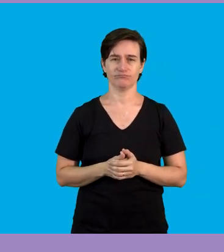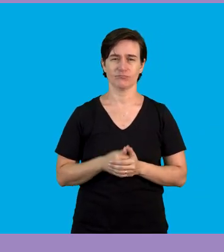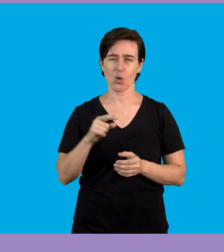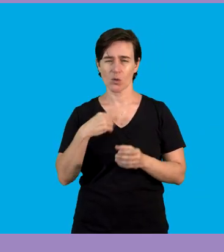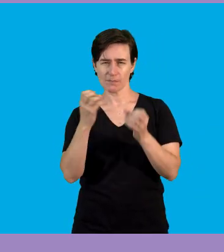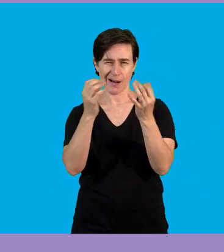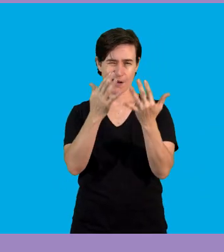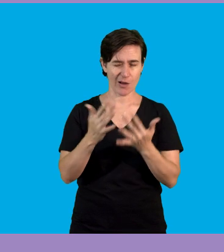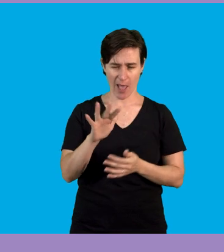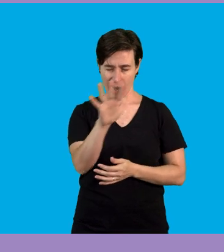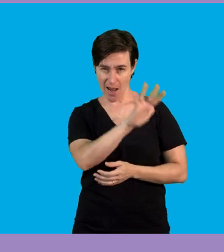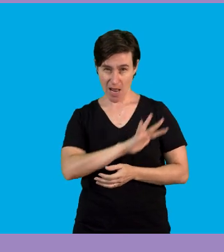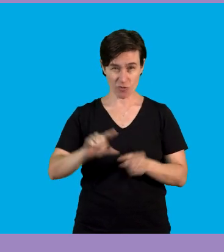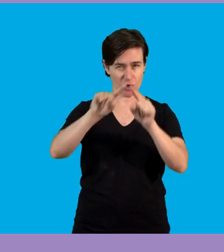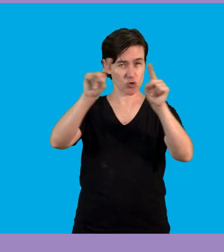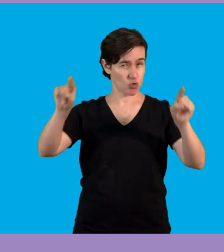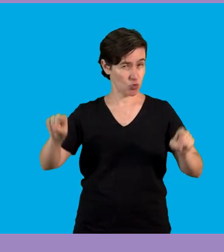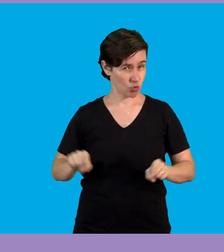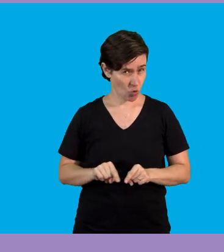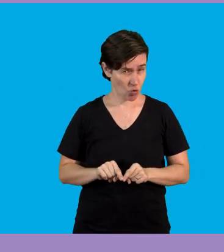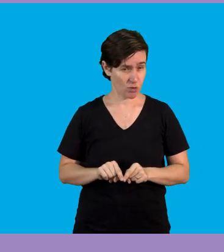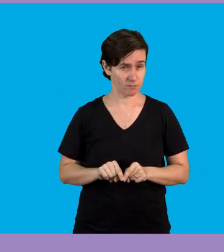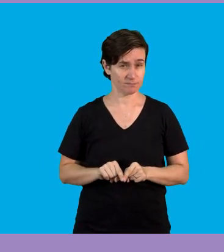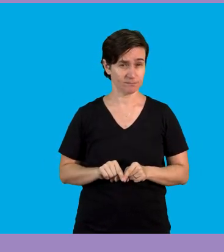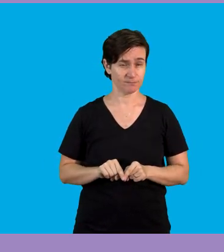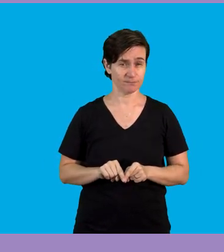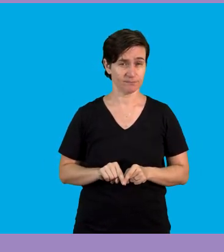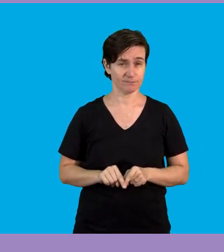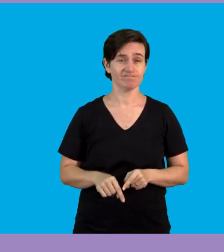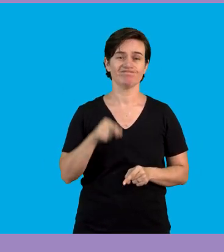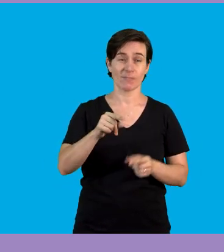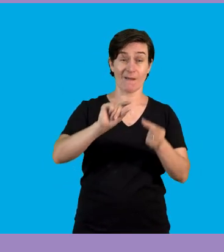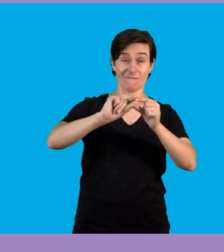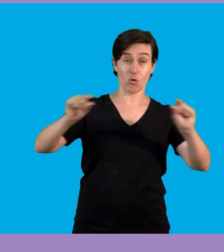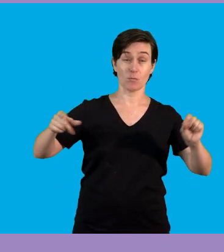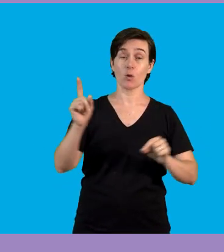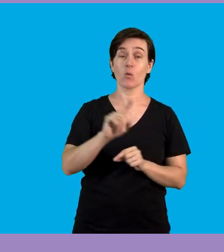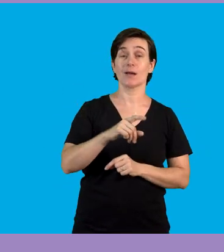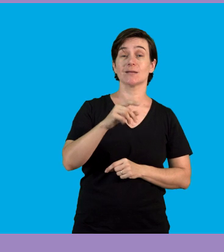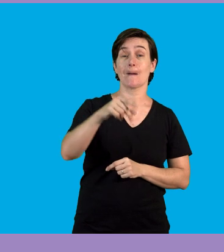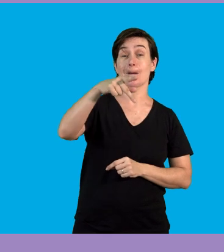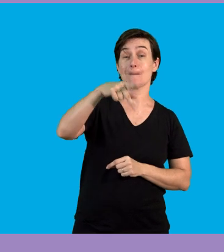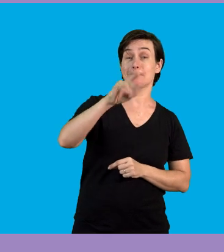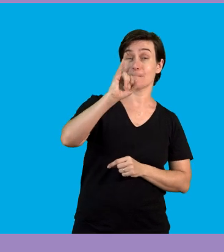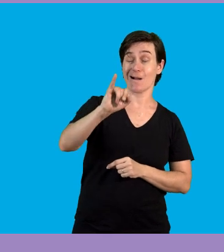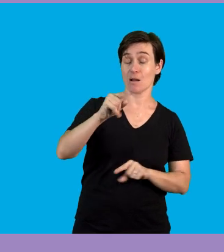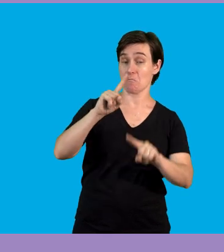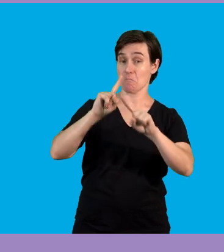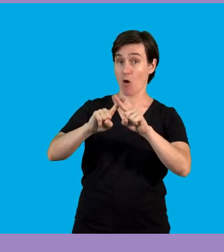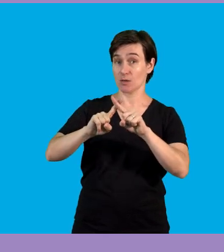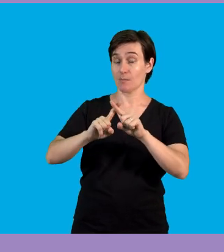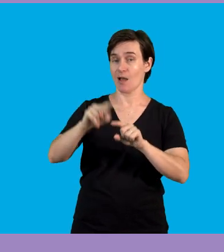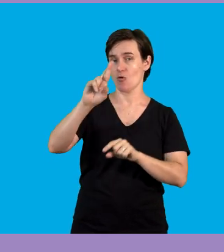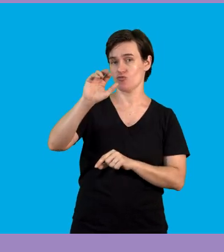when we are calculating the area of a circle, that would then be there, the formula pi multiplied